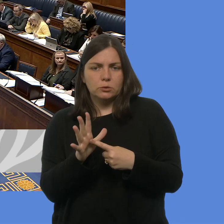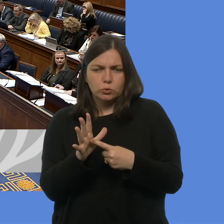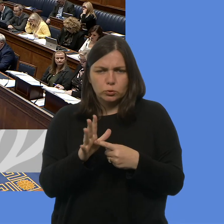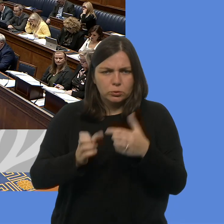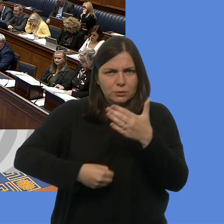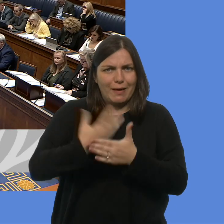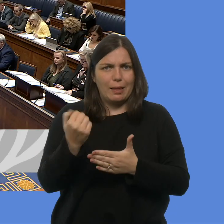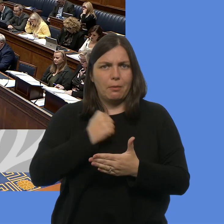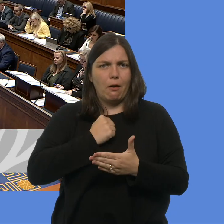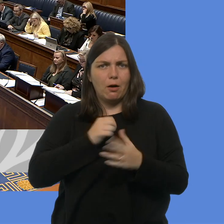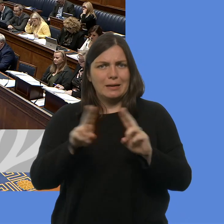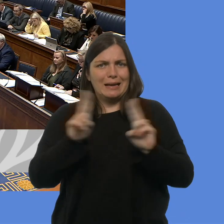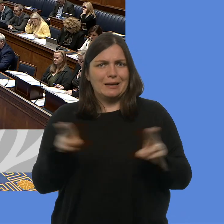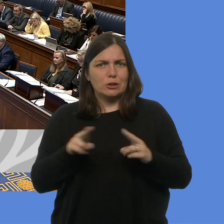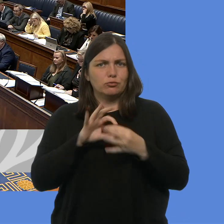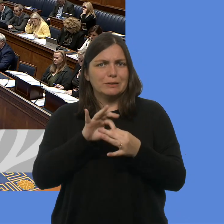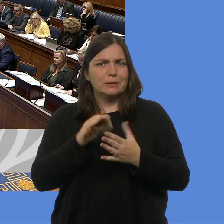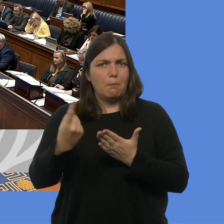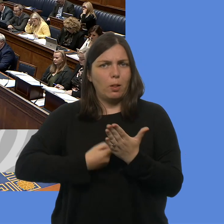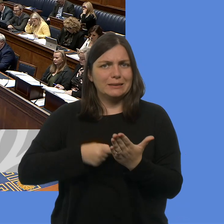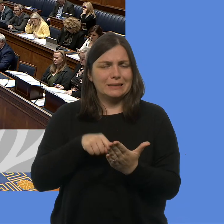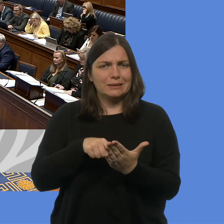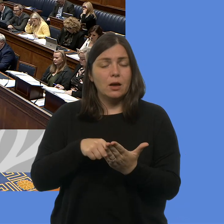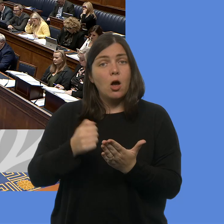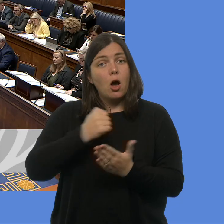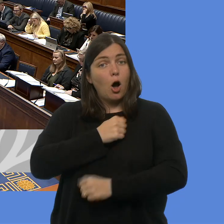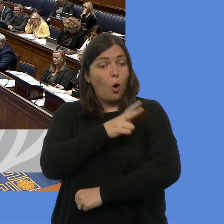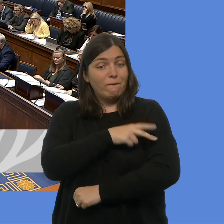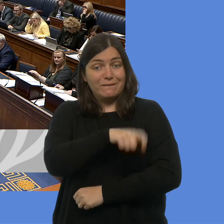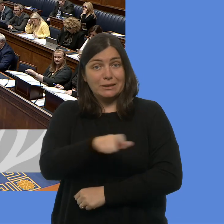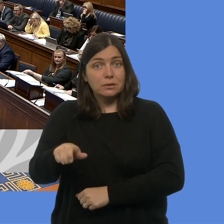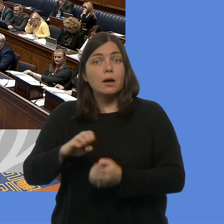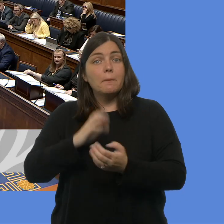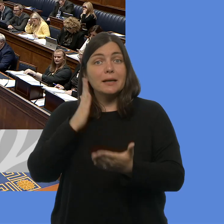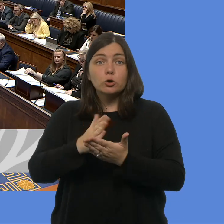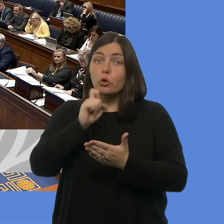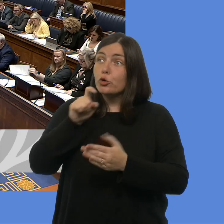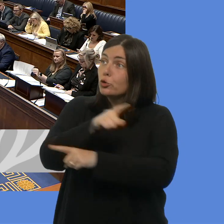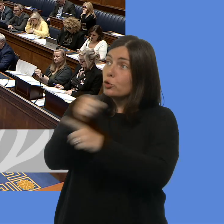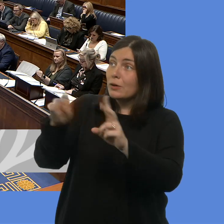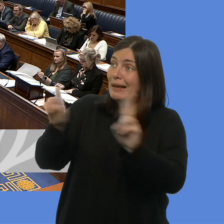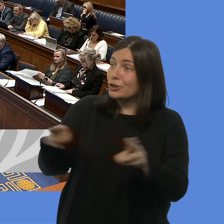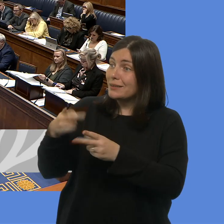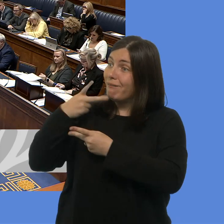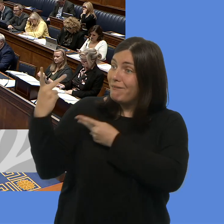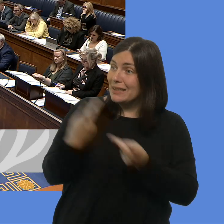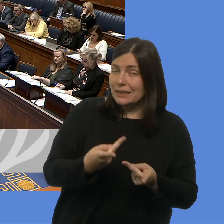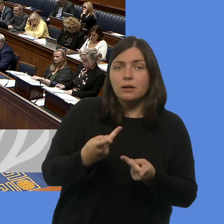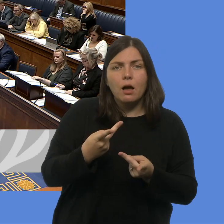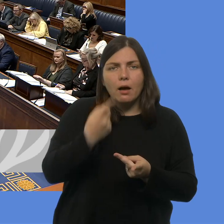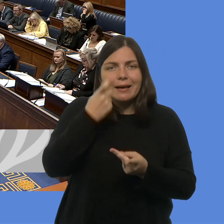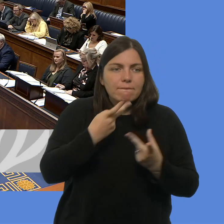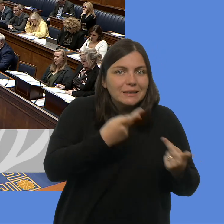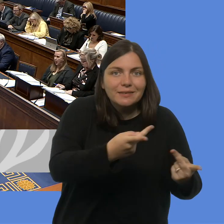visiting delegations. Our officials work to ensure delegations can visit all of our local councils and witness the varied sectoral expertise,